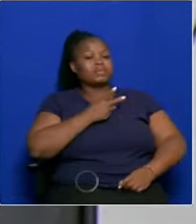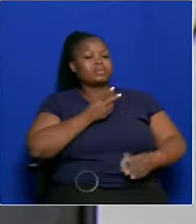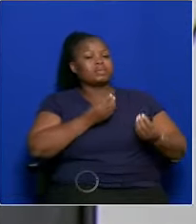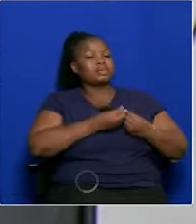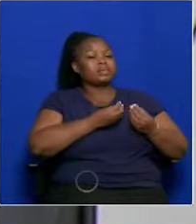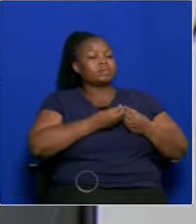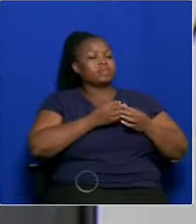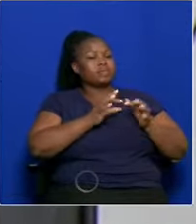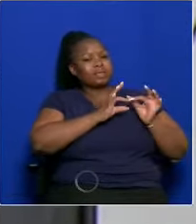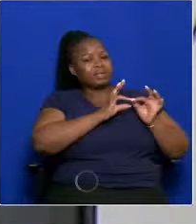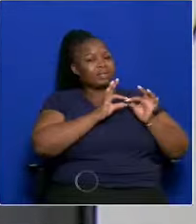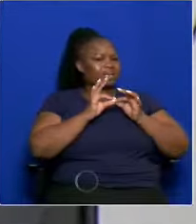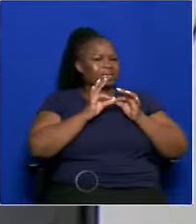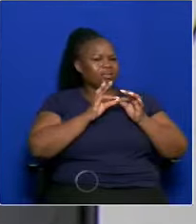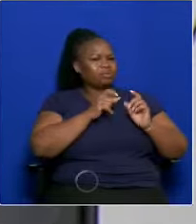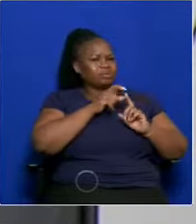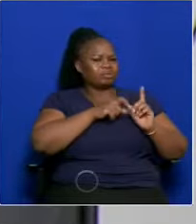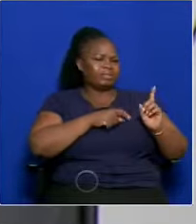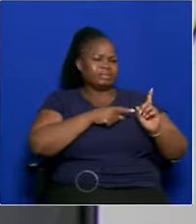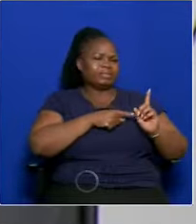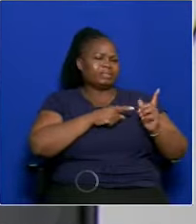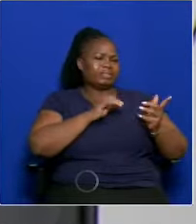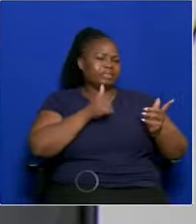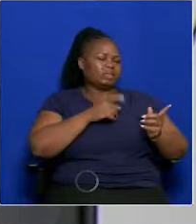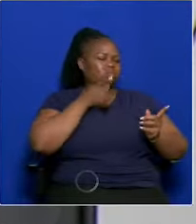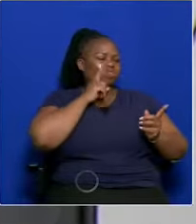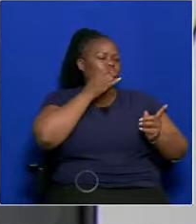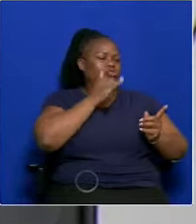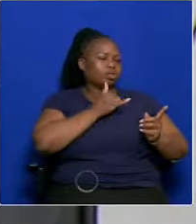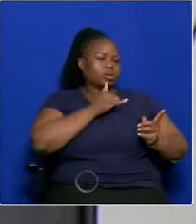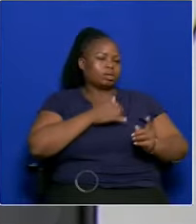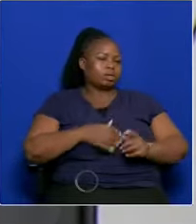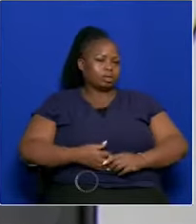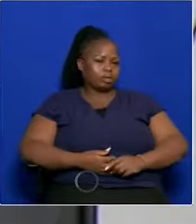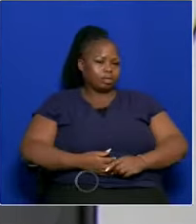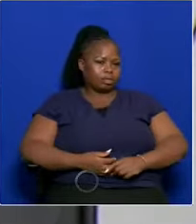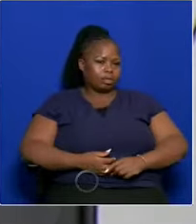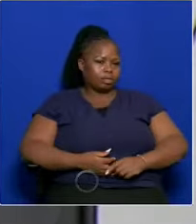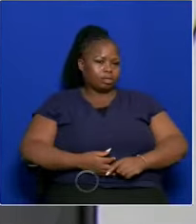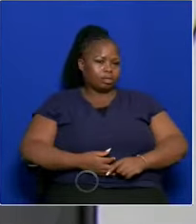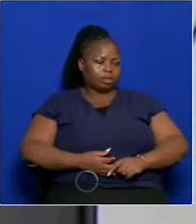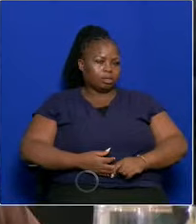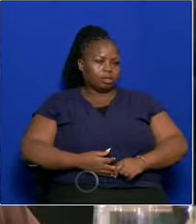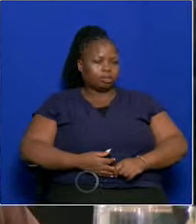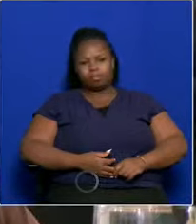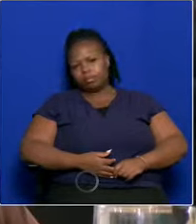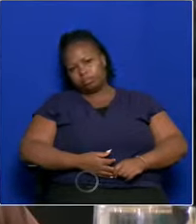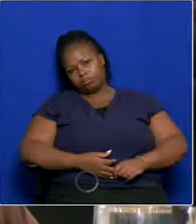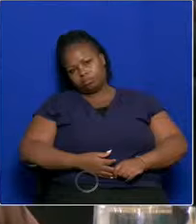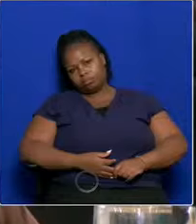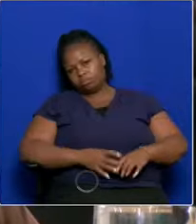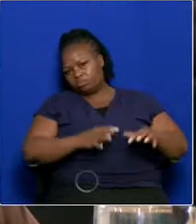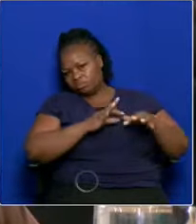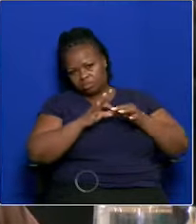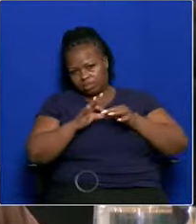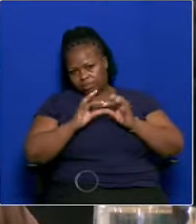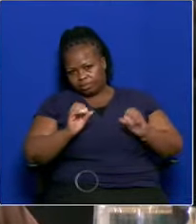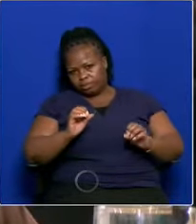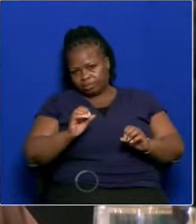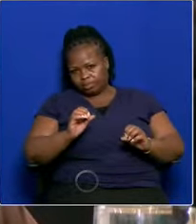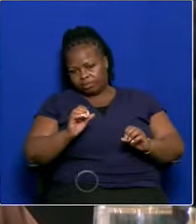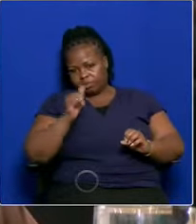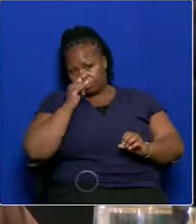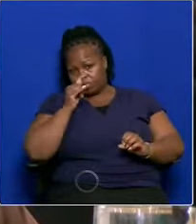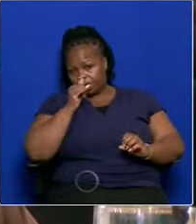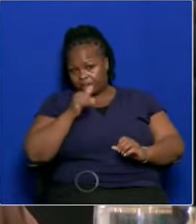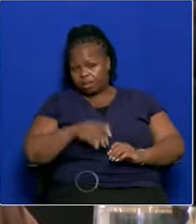person, then you check on person. And General, is he not linked then no. to a criminal? Because you